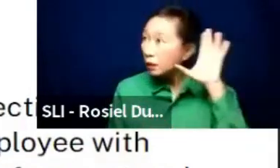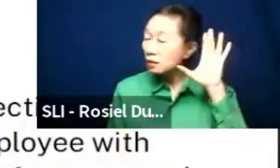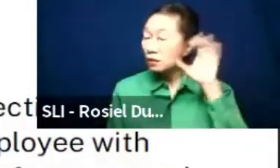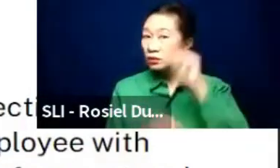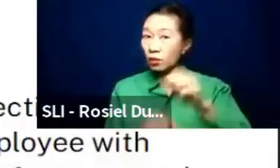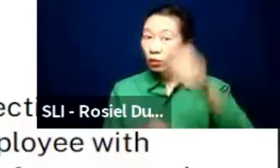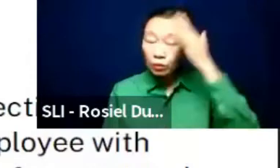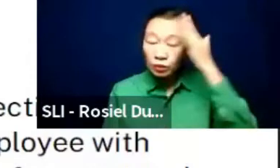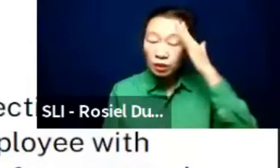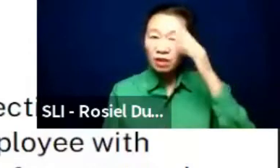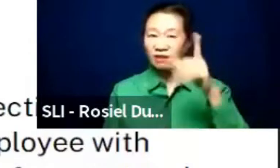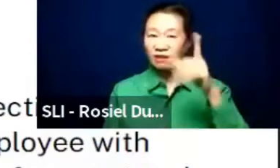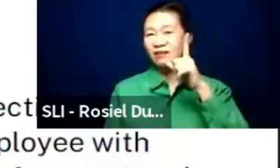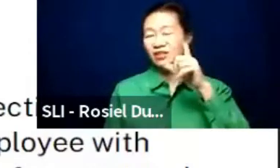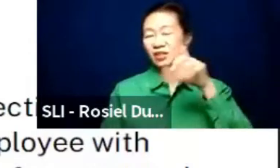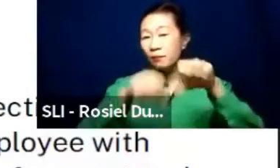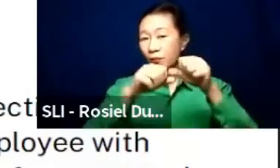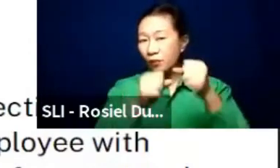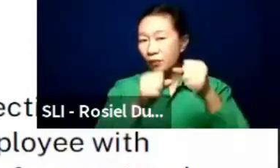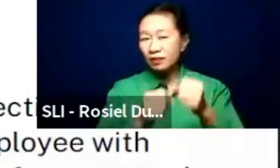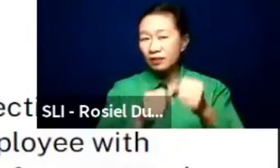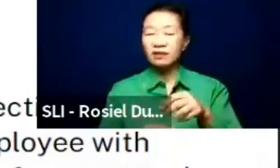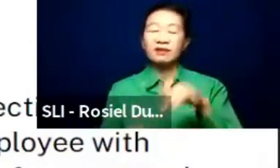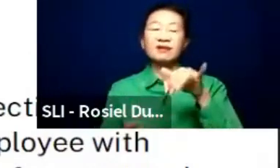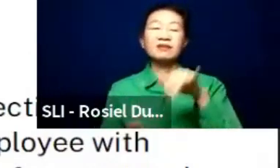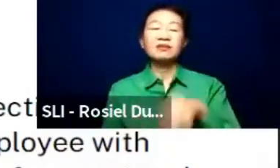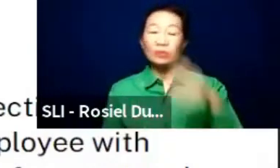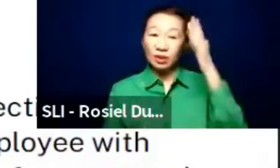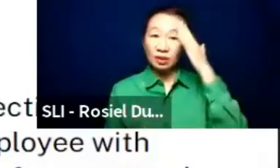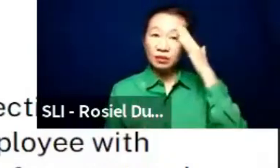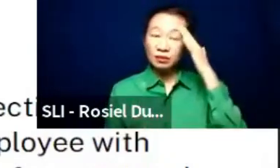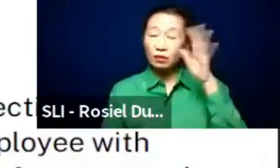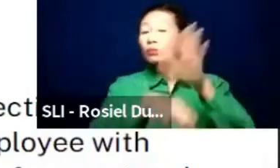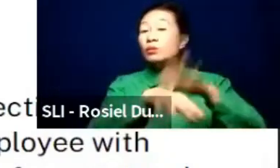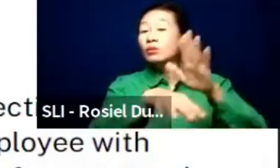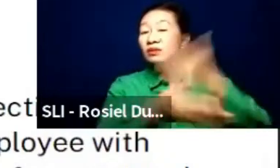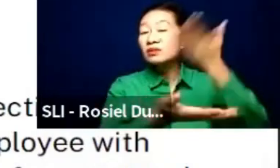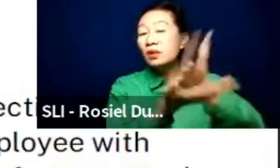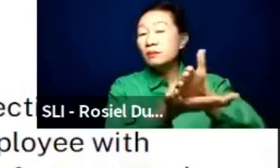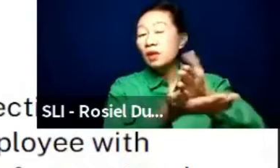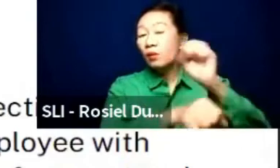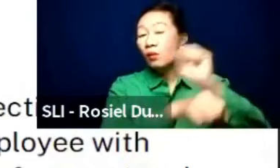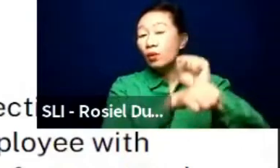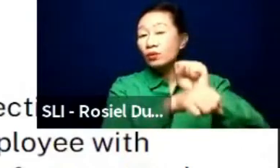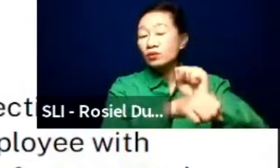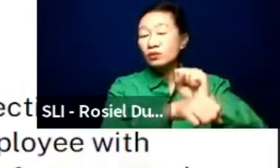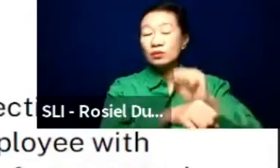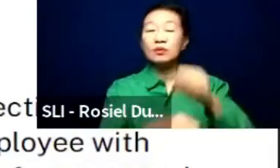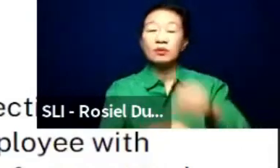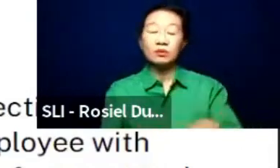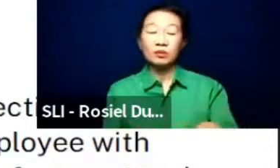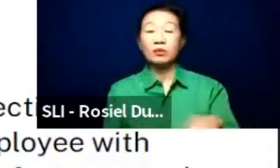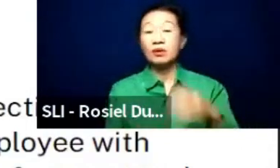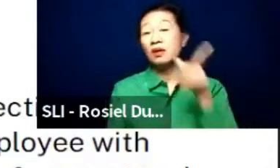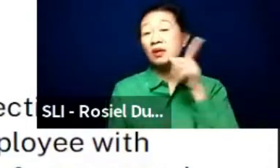nung employee with disability na that's his prompt also to stop working and go on a break. Or nakikita